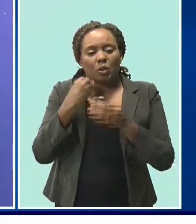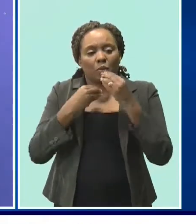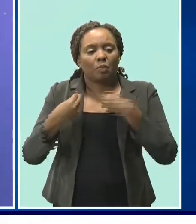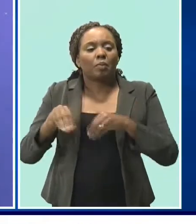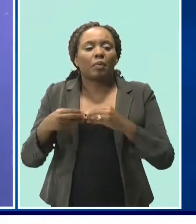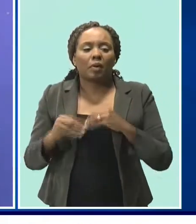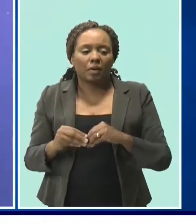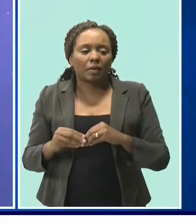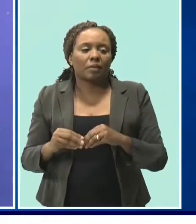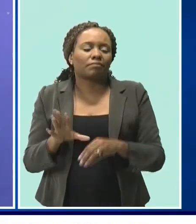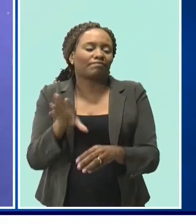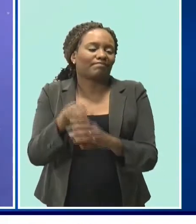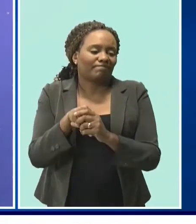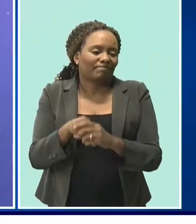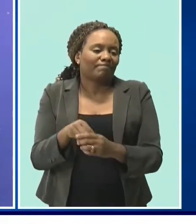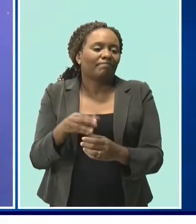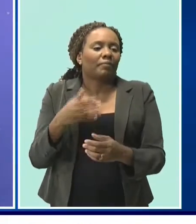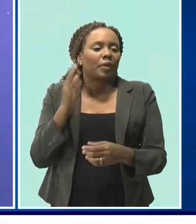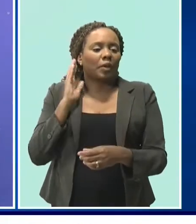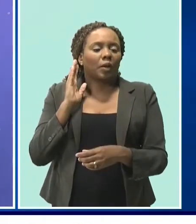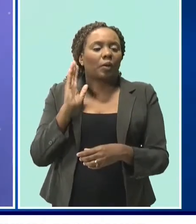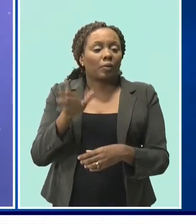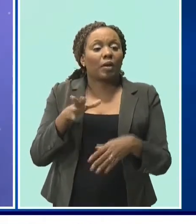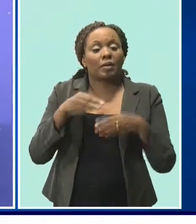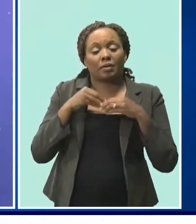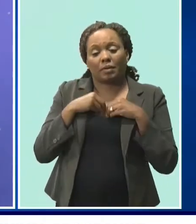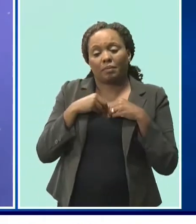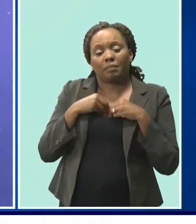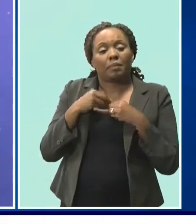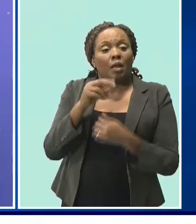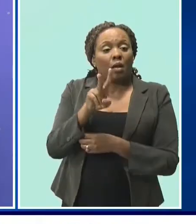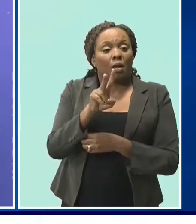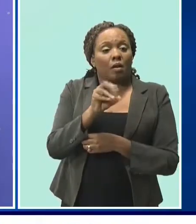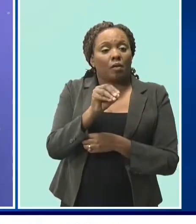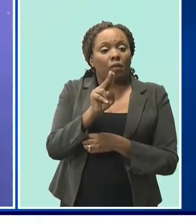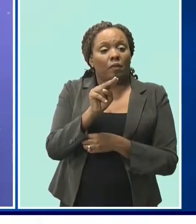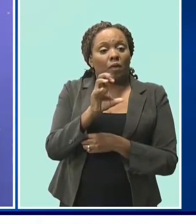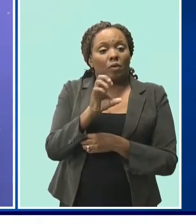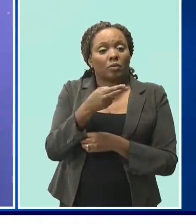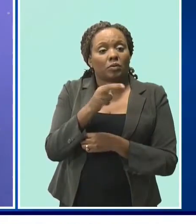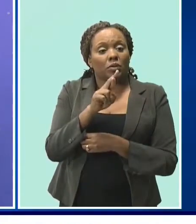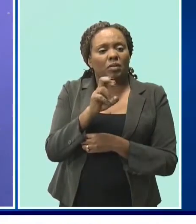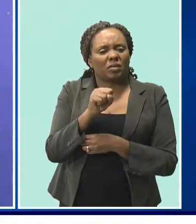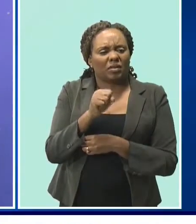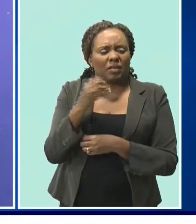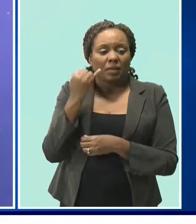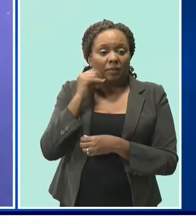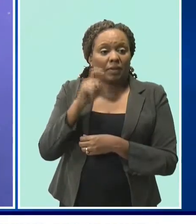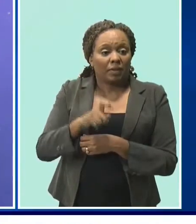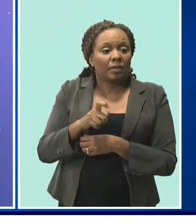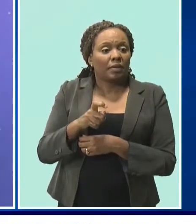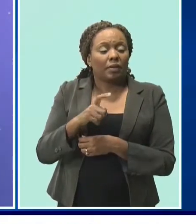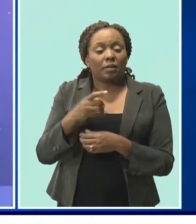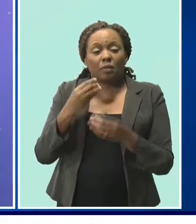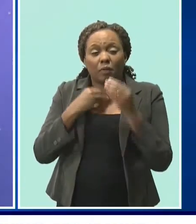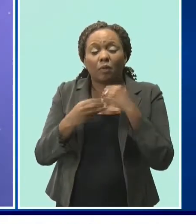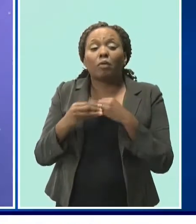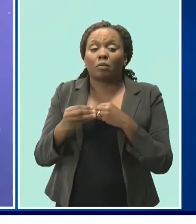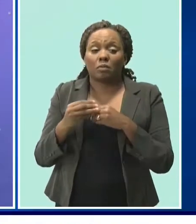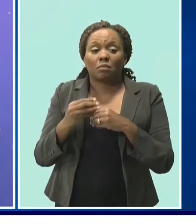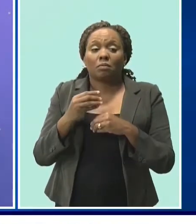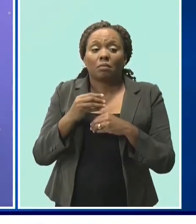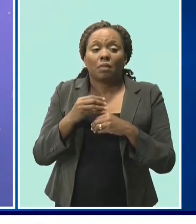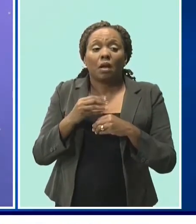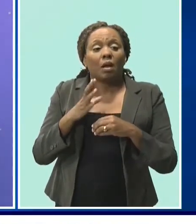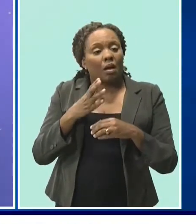once again come on board and will be accepting those vouchers, which will be given to families in urgent need of food while they await the next